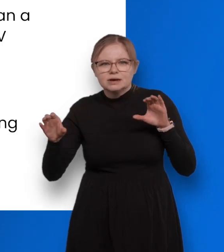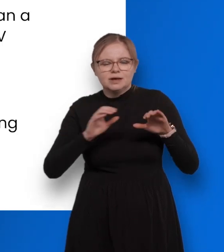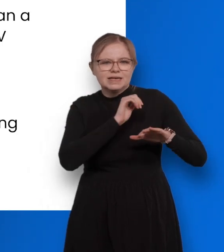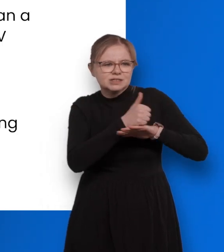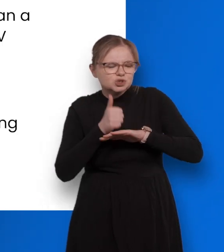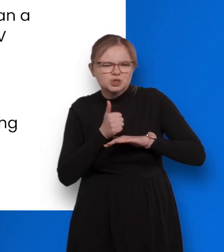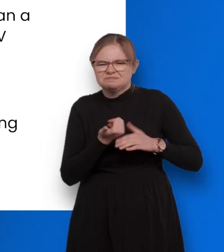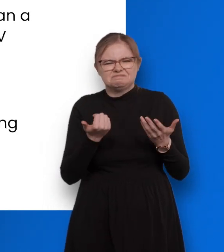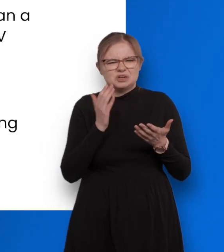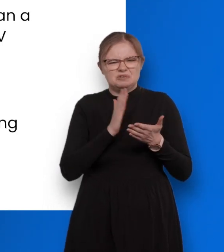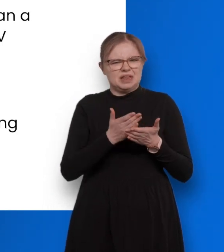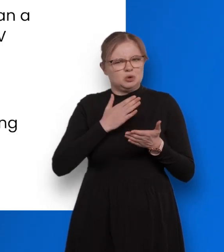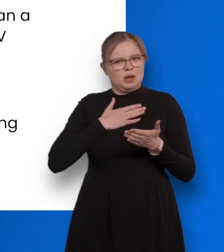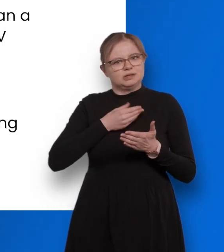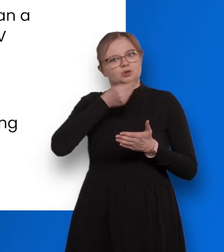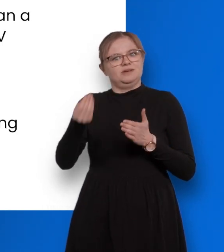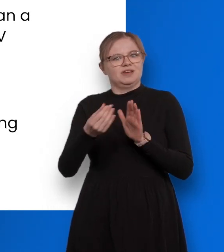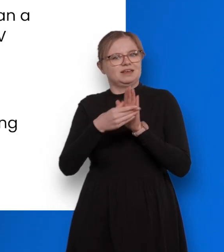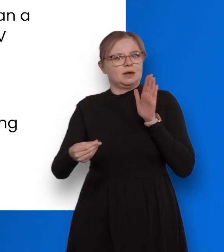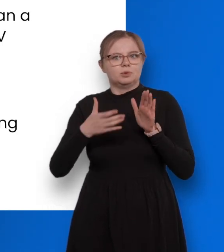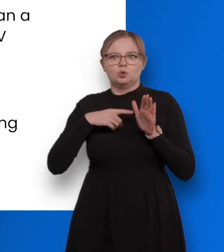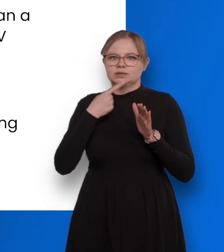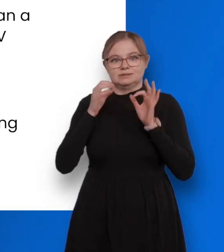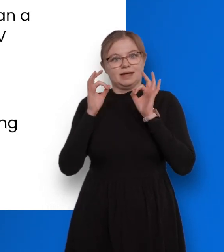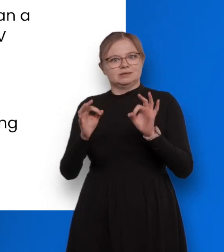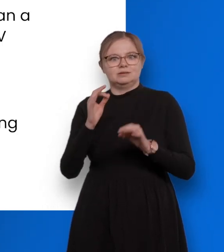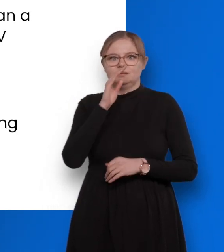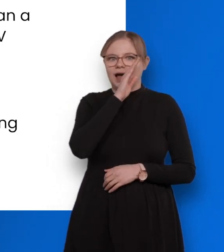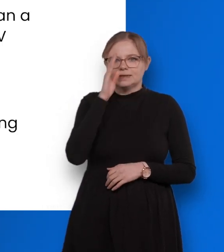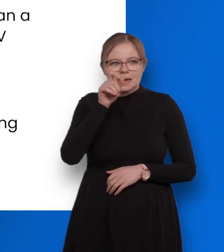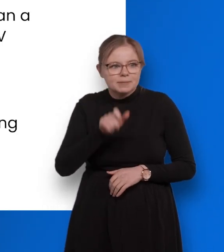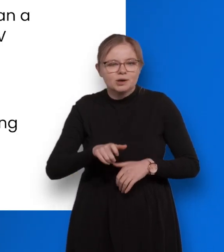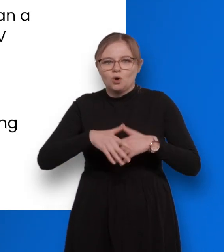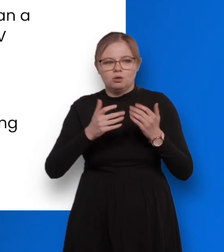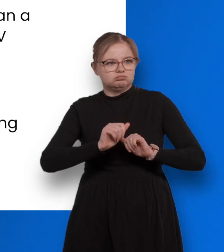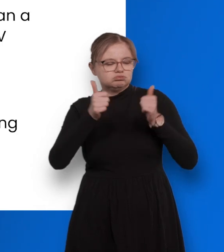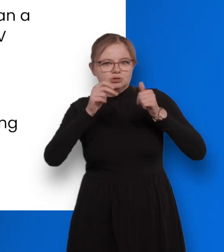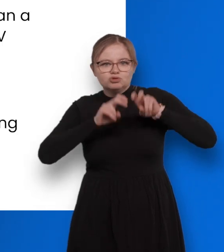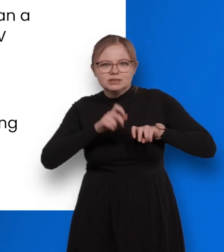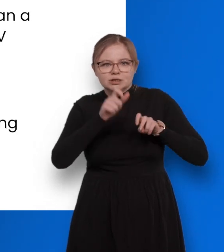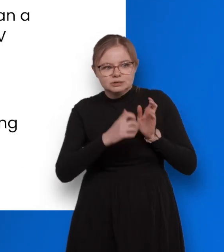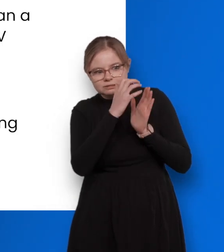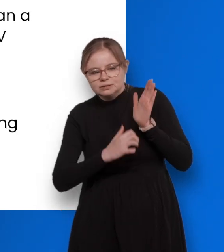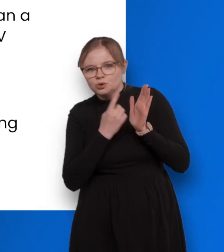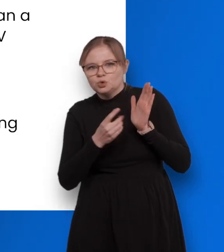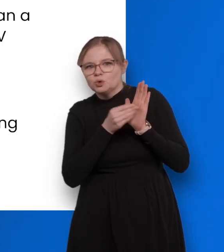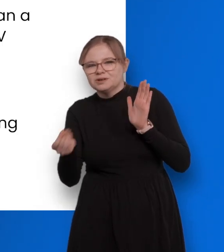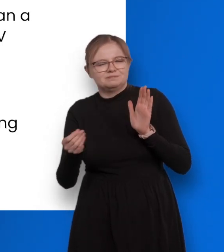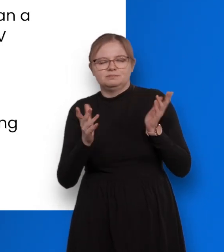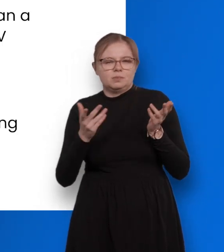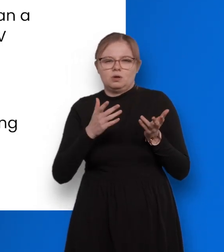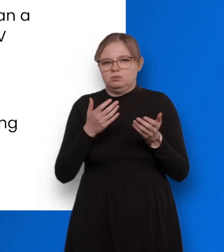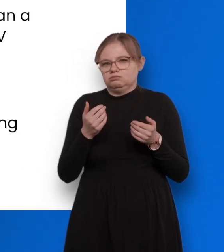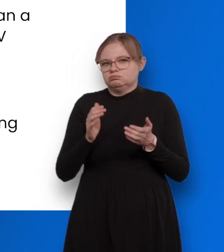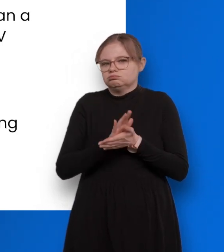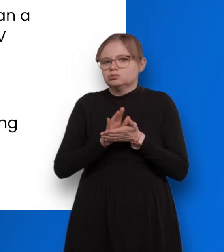to use. We don't want to suggest an ideal academic or what an excellent researcher looks like, but what we are keen to do is respond to another